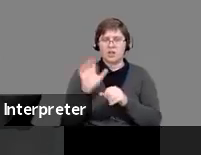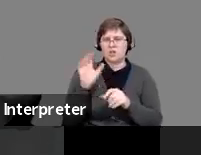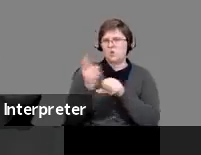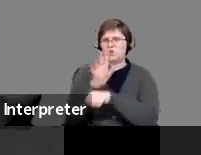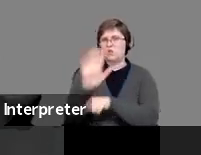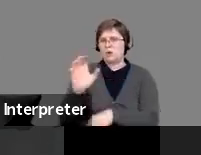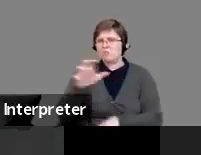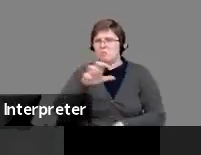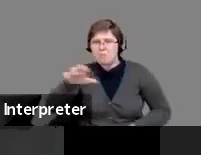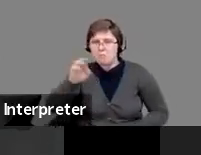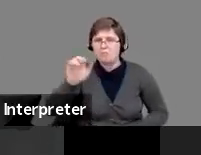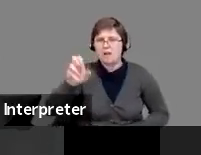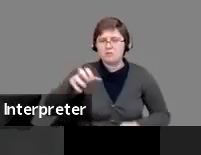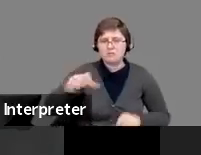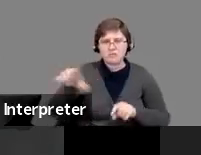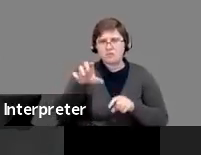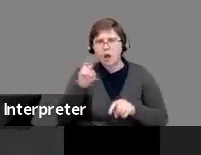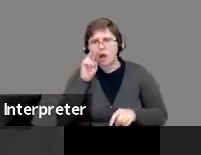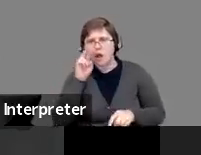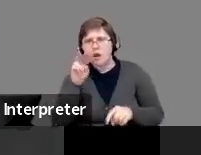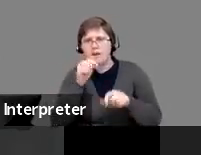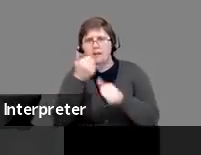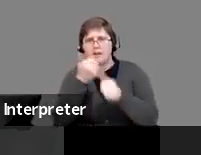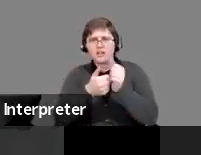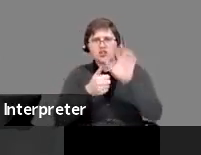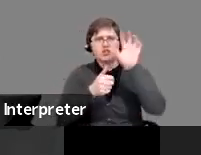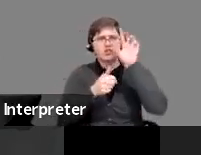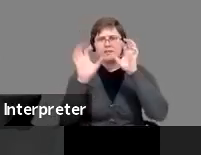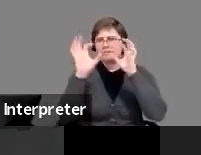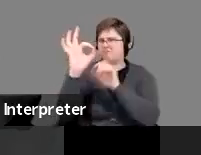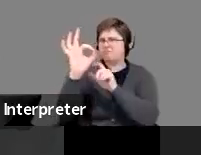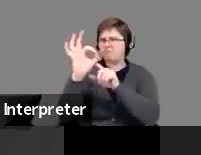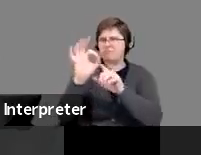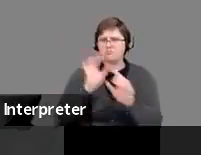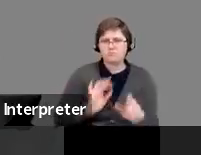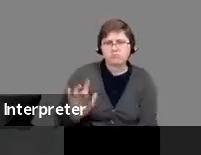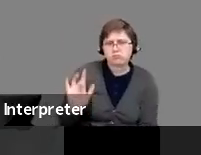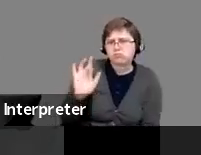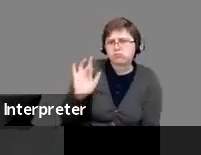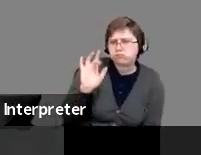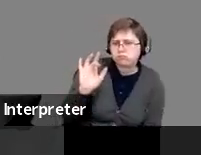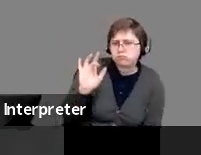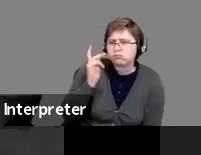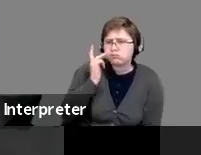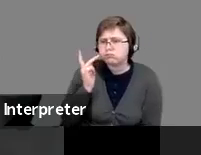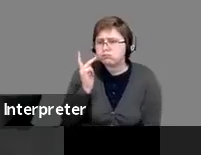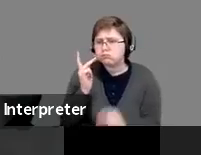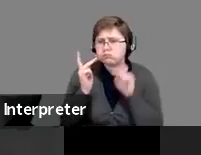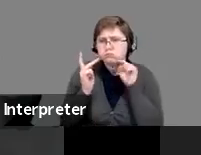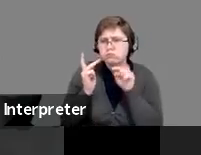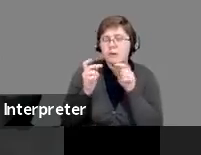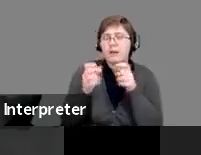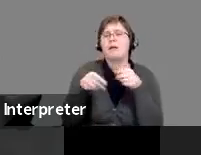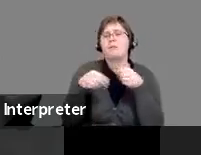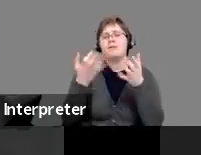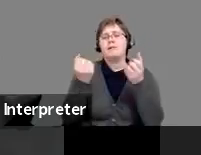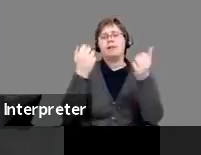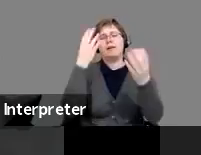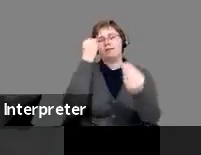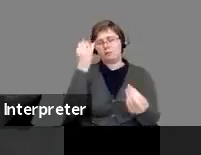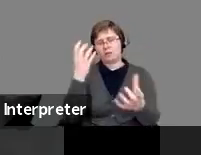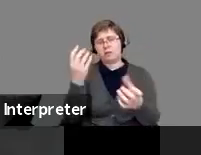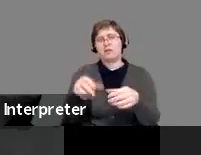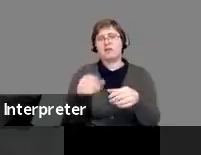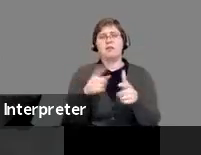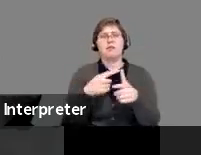over the area that you, or the provider you want to get vaccinated at. It's going to give you a lot of information. It's going to give you the